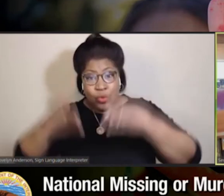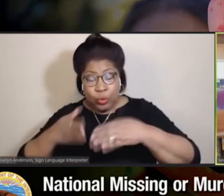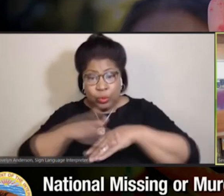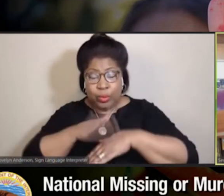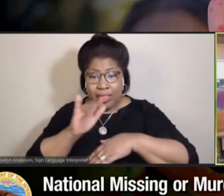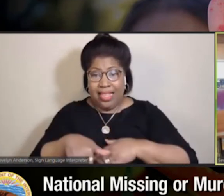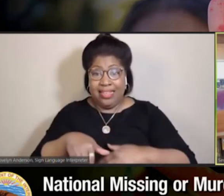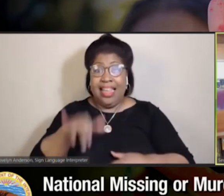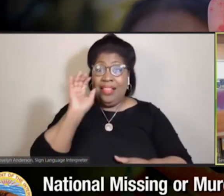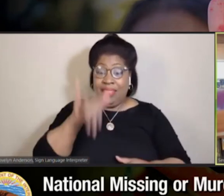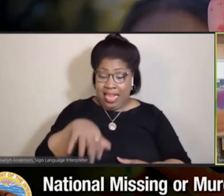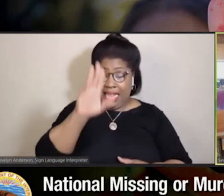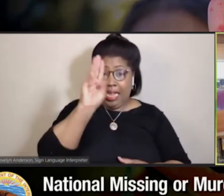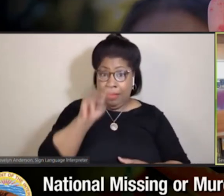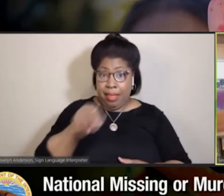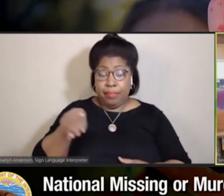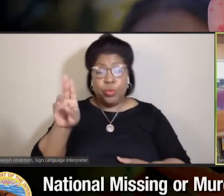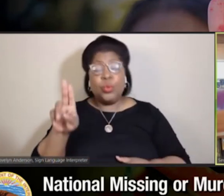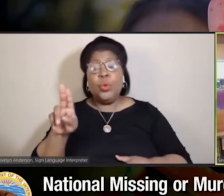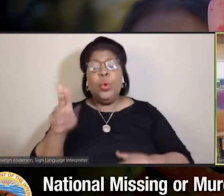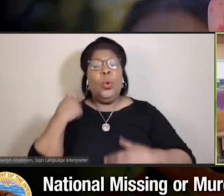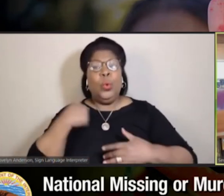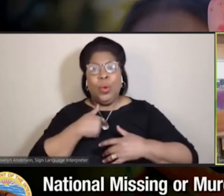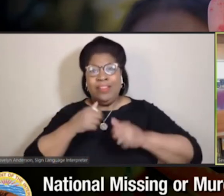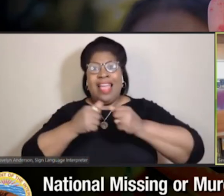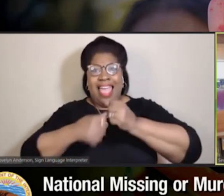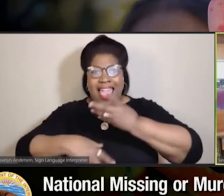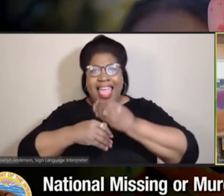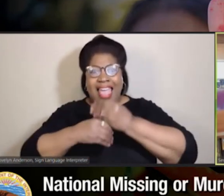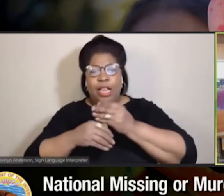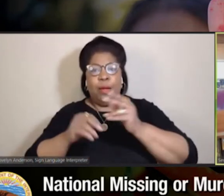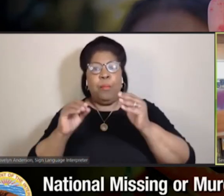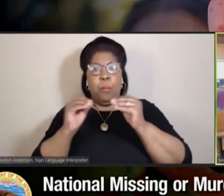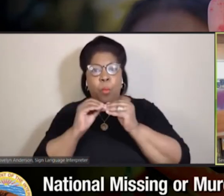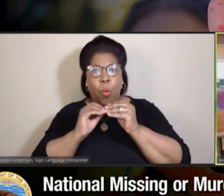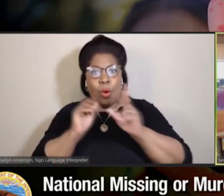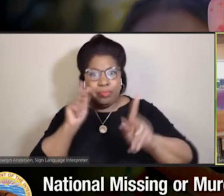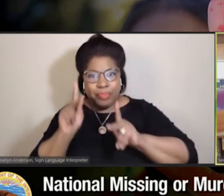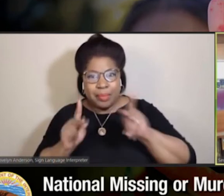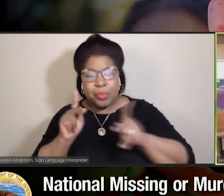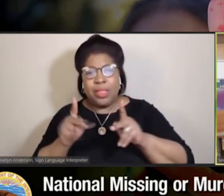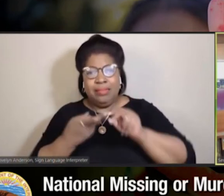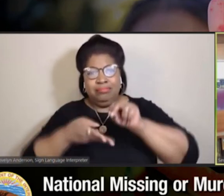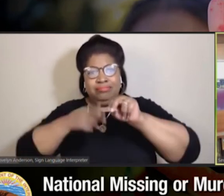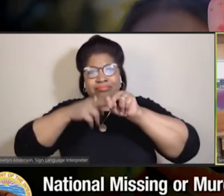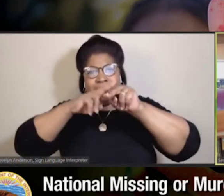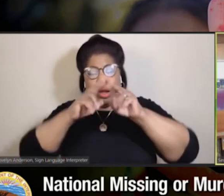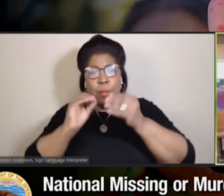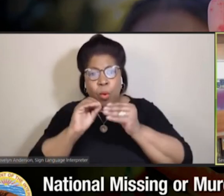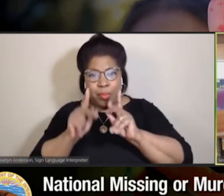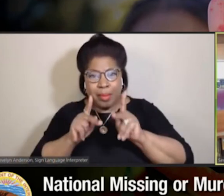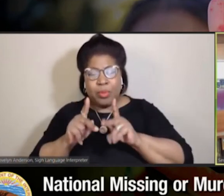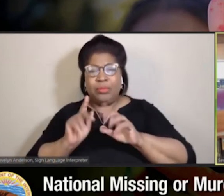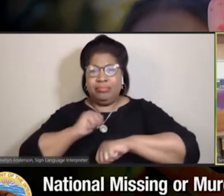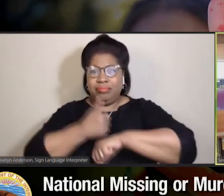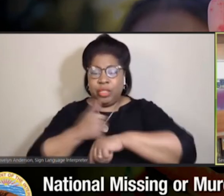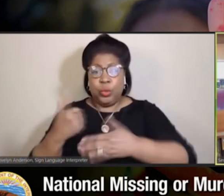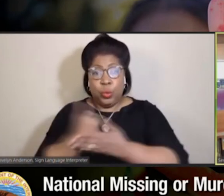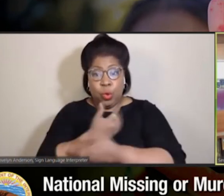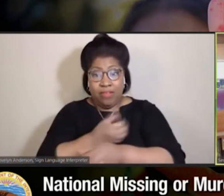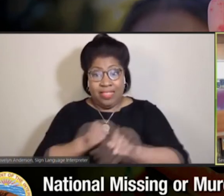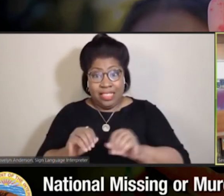has built out personnel and increased infrastructure capacity by launching new offices. Today,